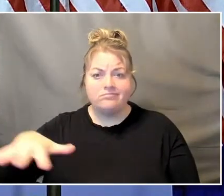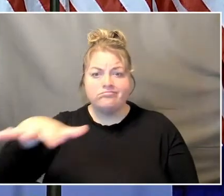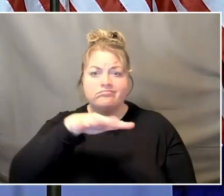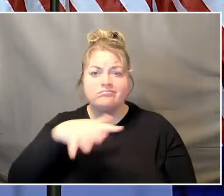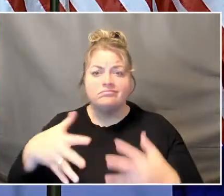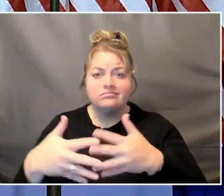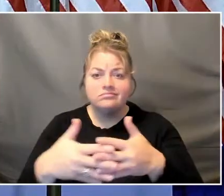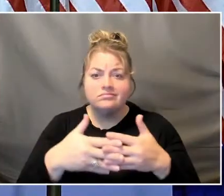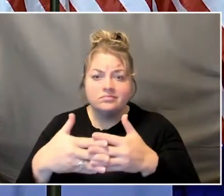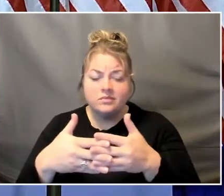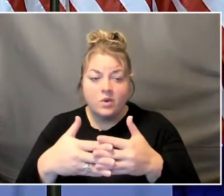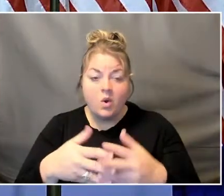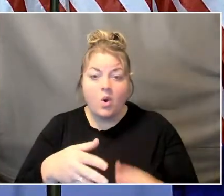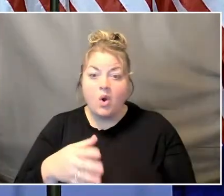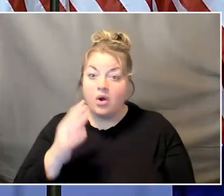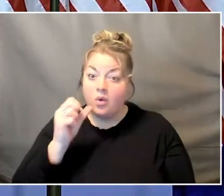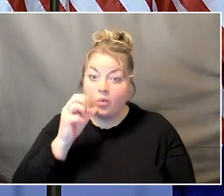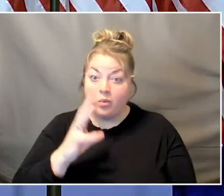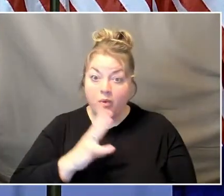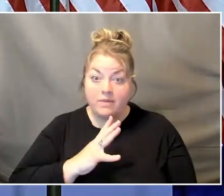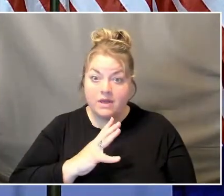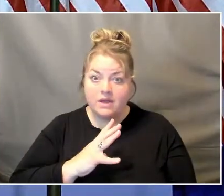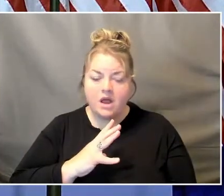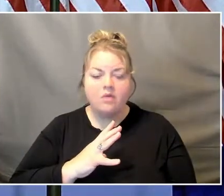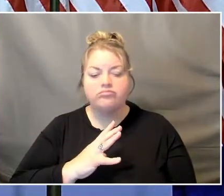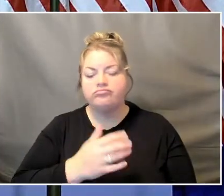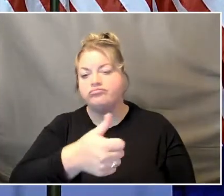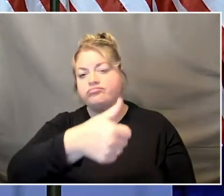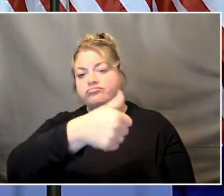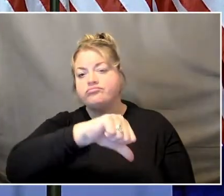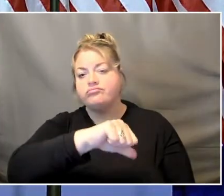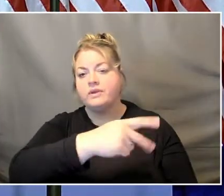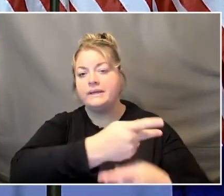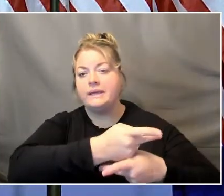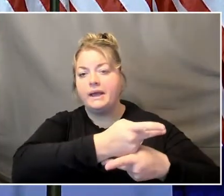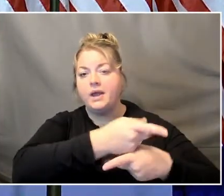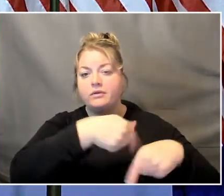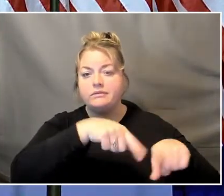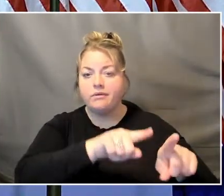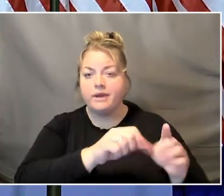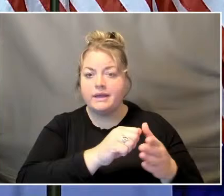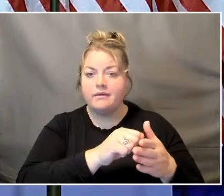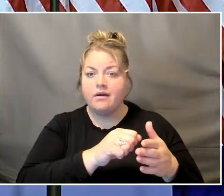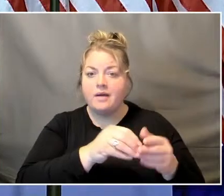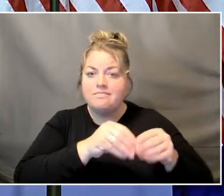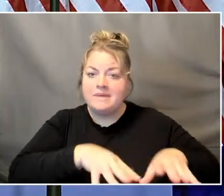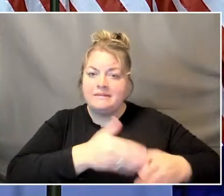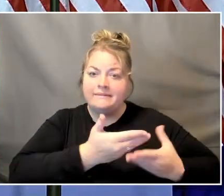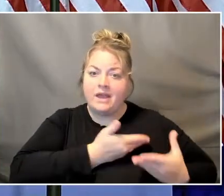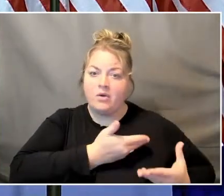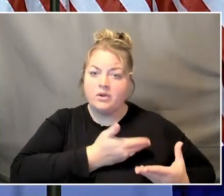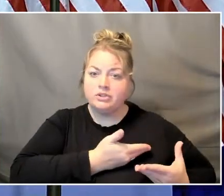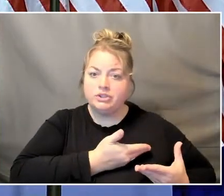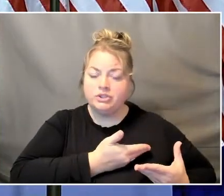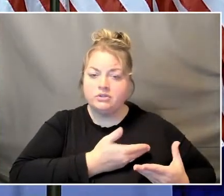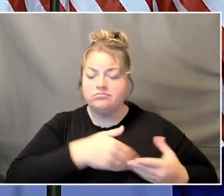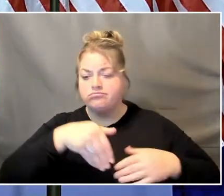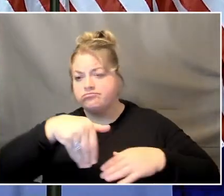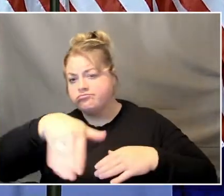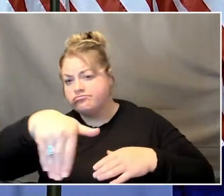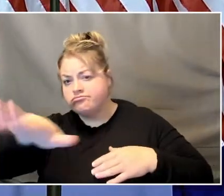been refused care during a miscarriage, turned away from the emergency room, and only given care when they